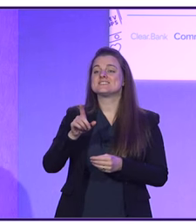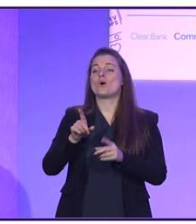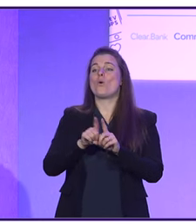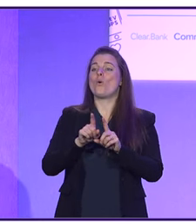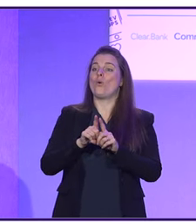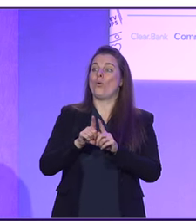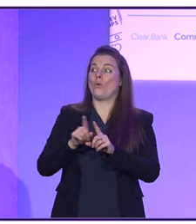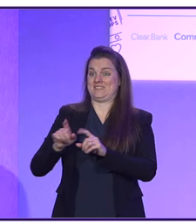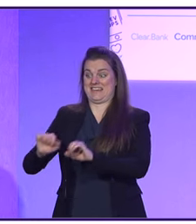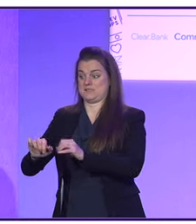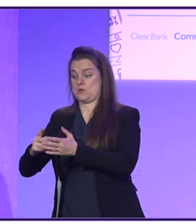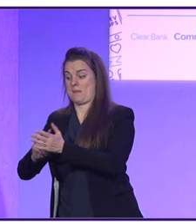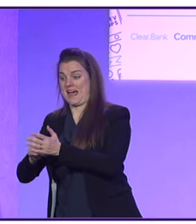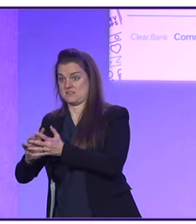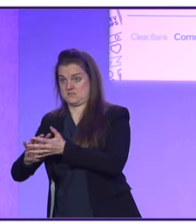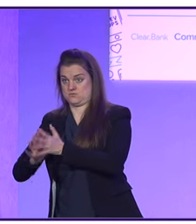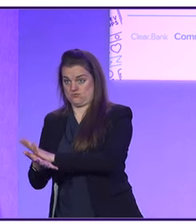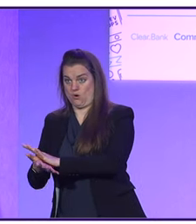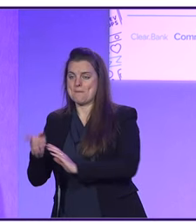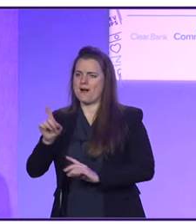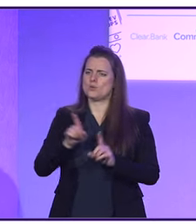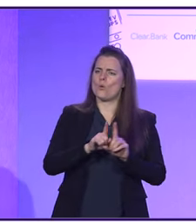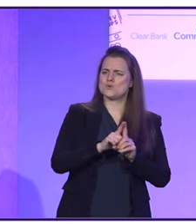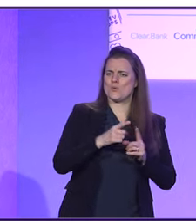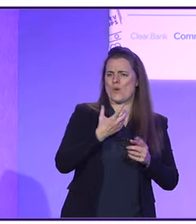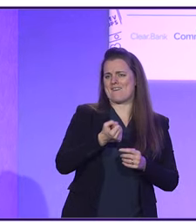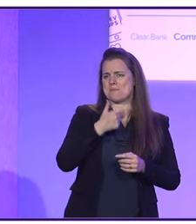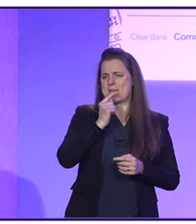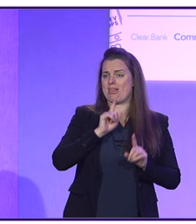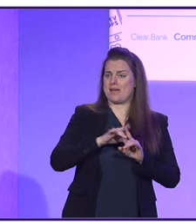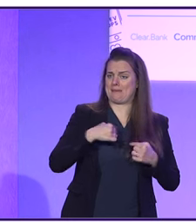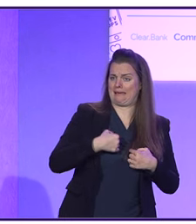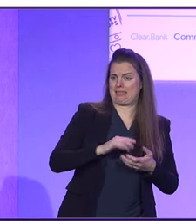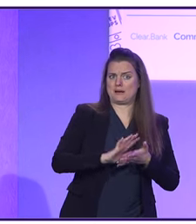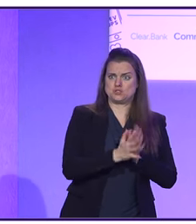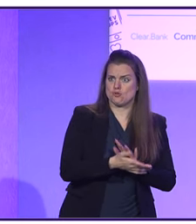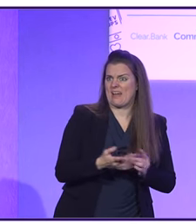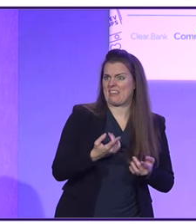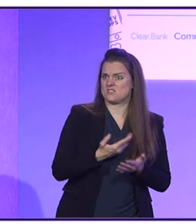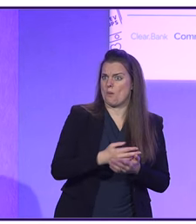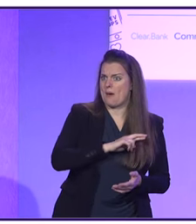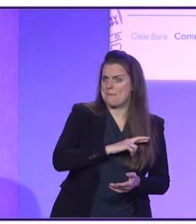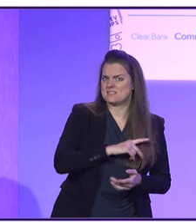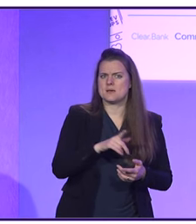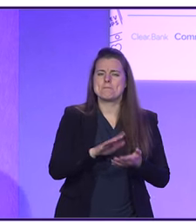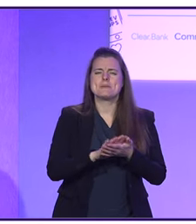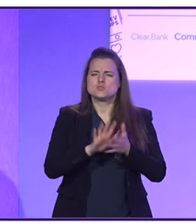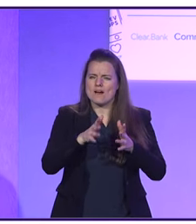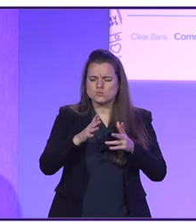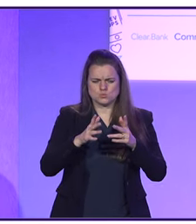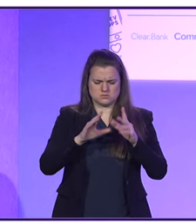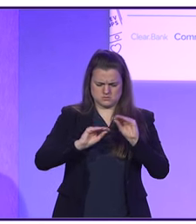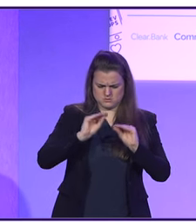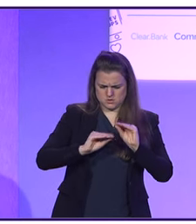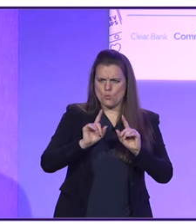in the mix. And that adds new failure modes, new failure scenarios. New failure scenarios increases the amount of data you need to cover those scenarios so you actually